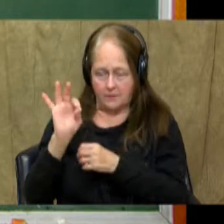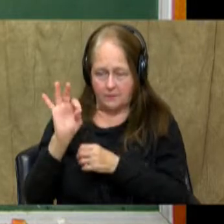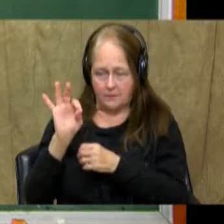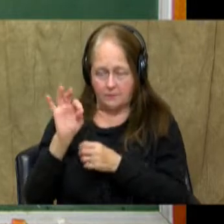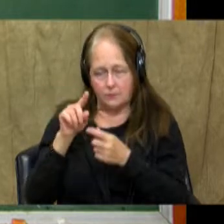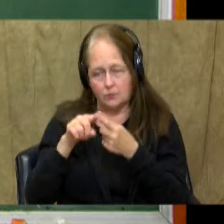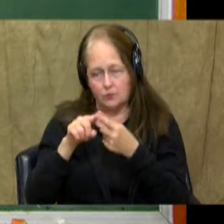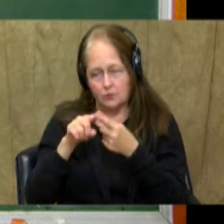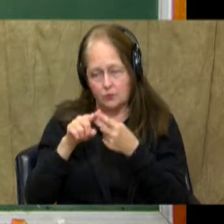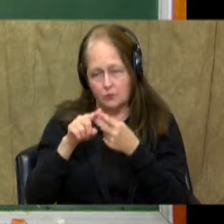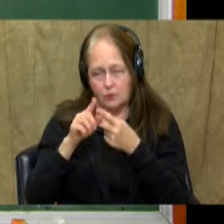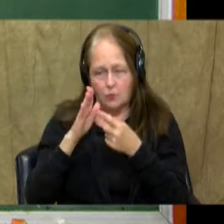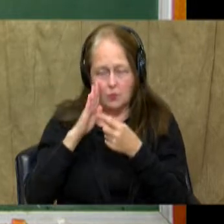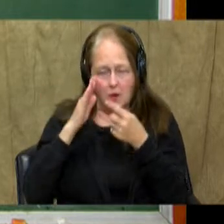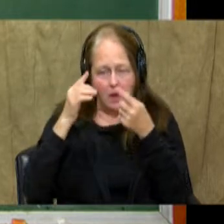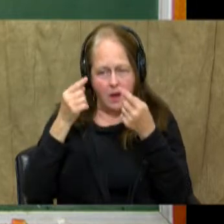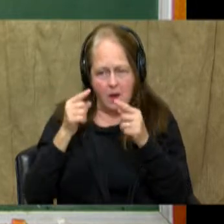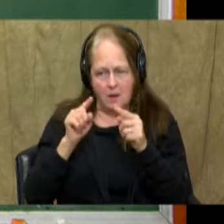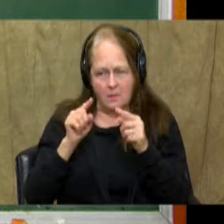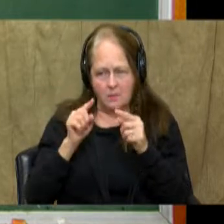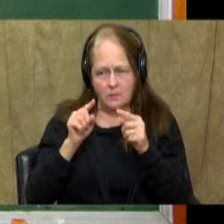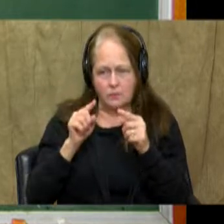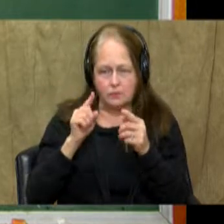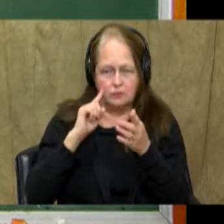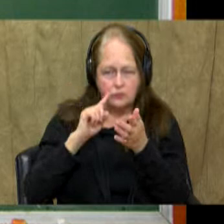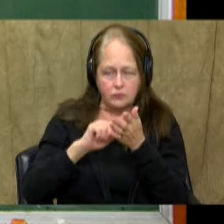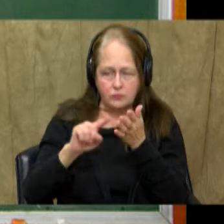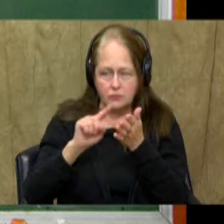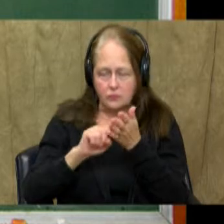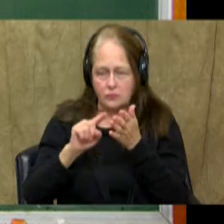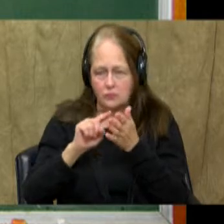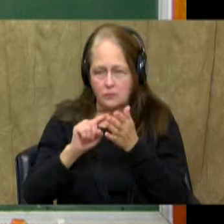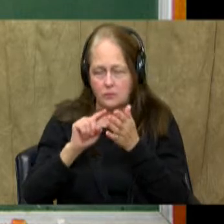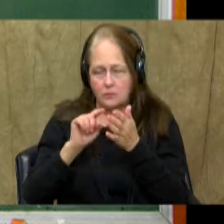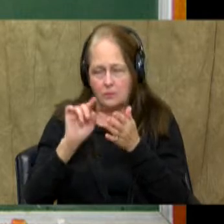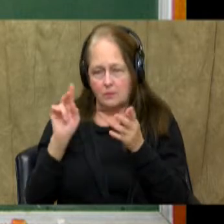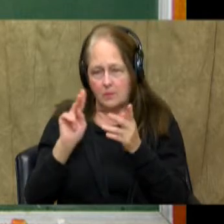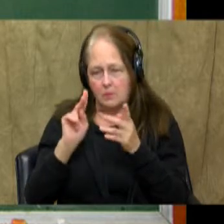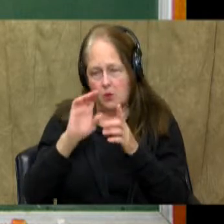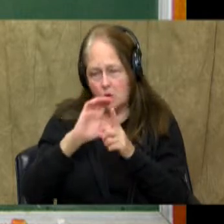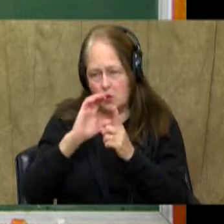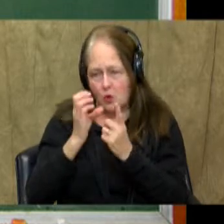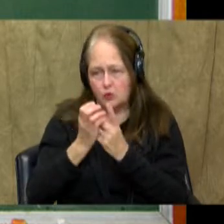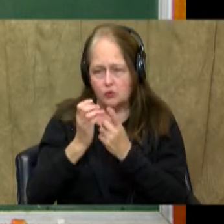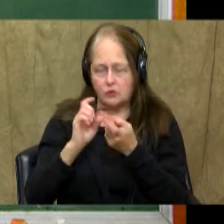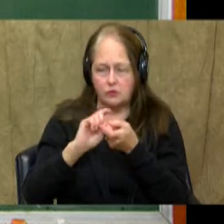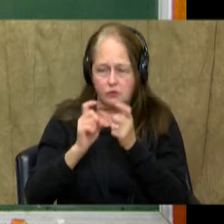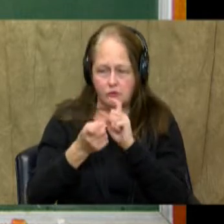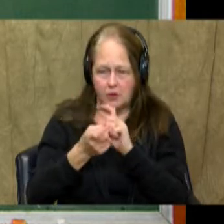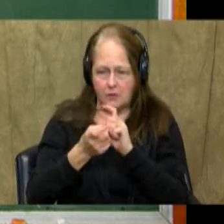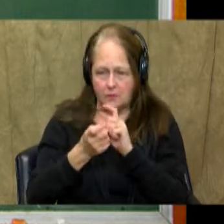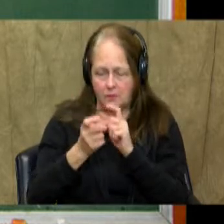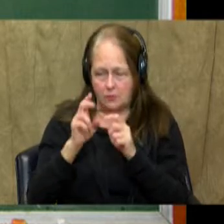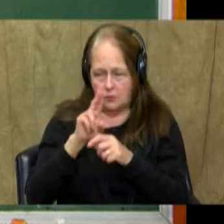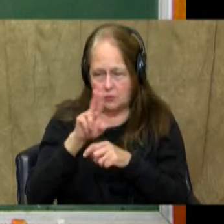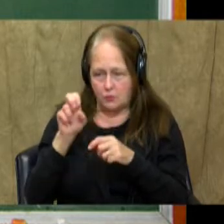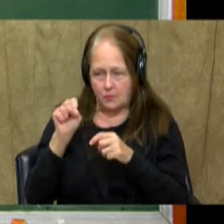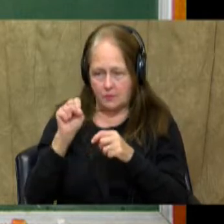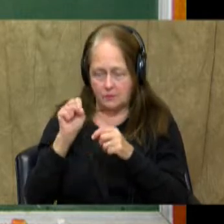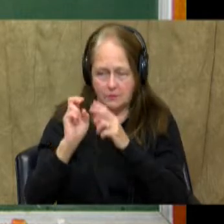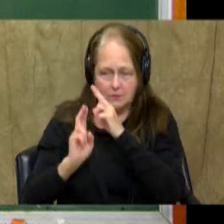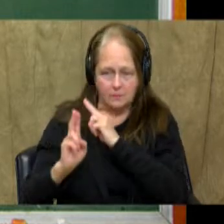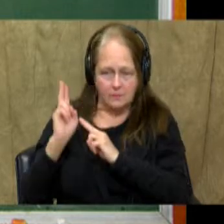critique major social and cultural changes in the United States since World War II. Now, in U.S. history,